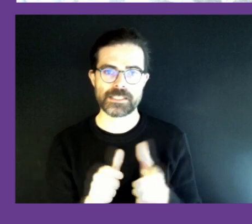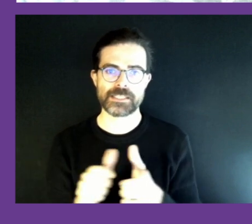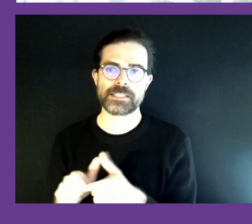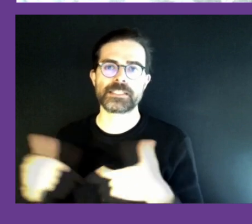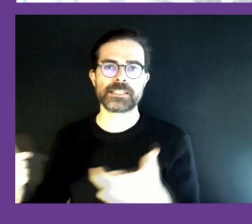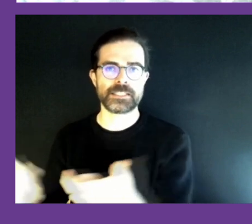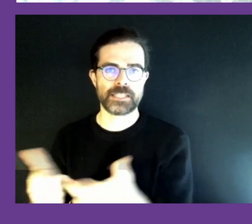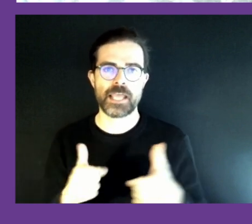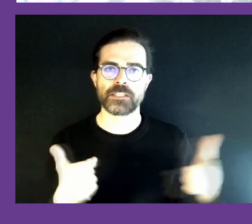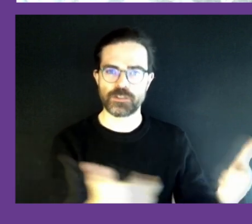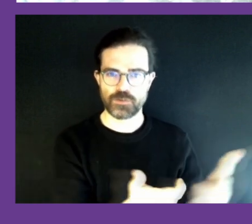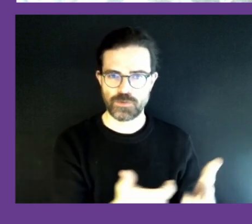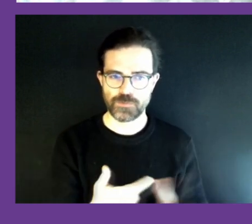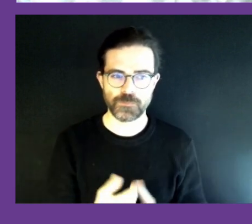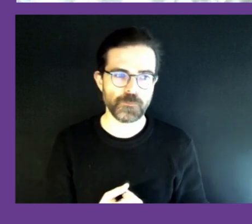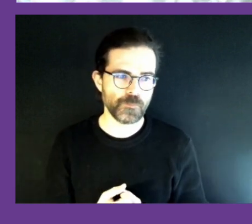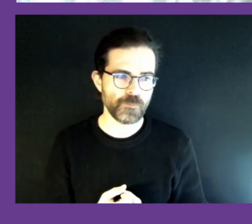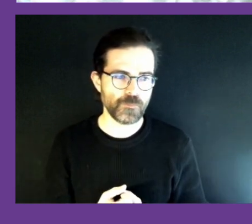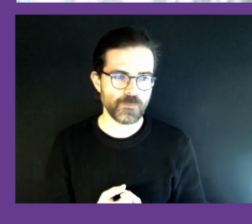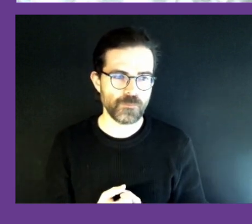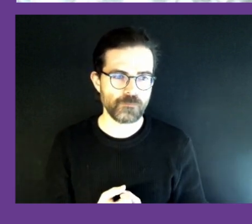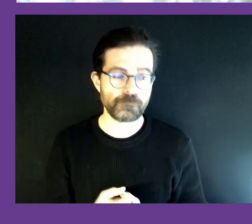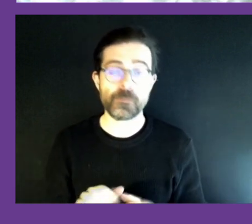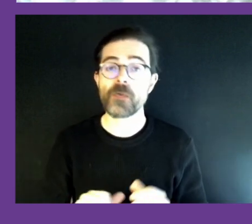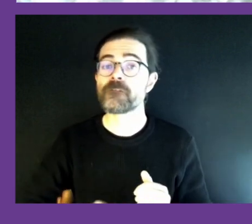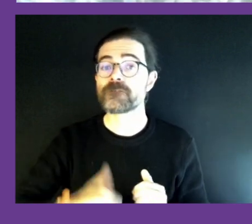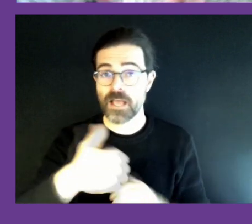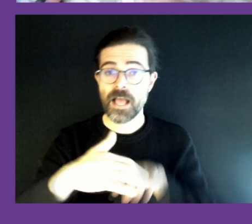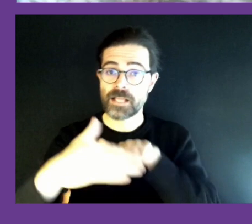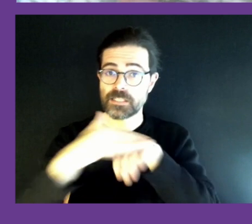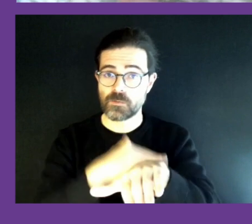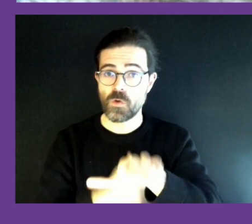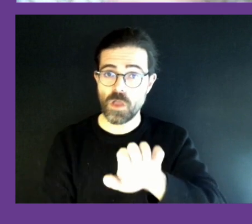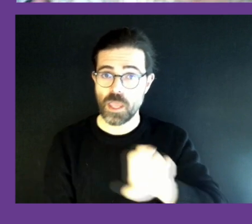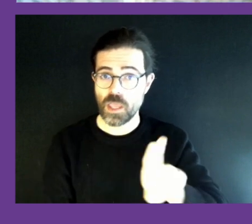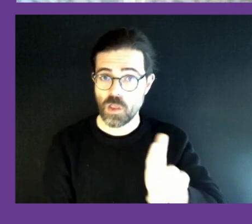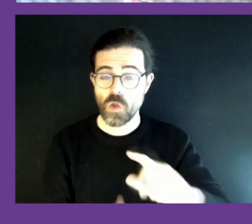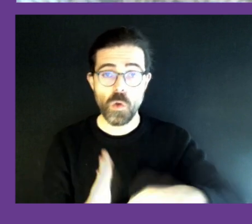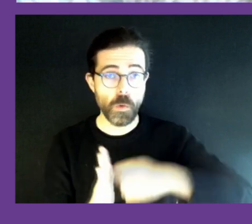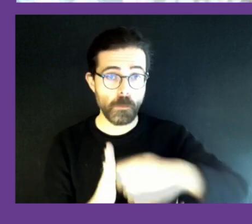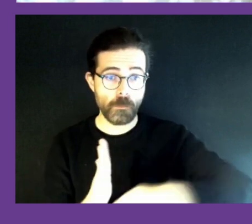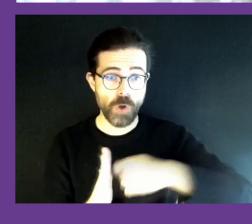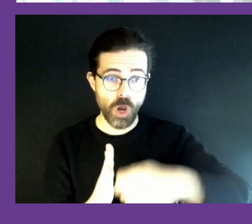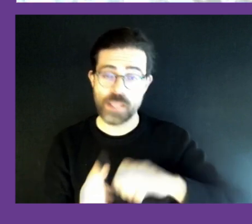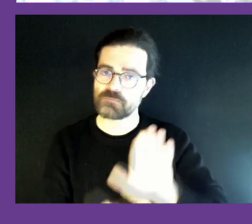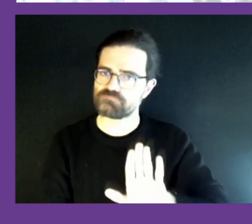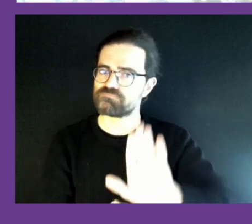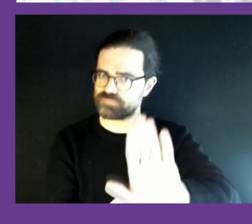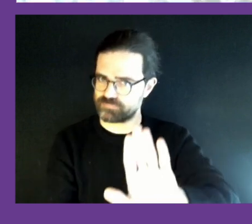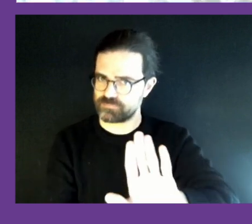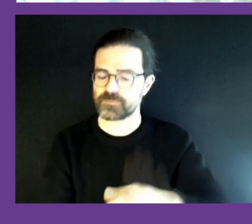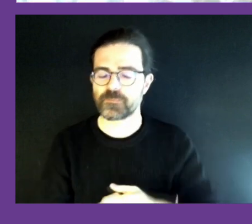the AccessibleEU project, and the relevant standardization activities will follow. I will give